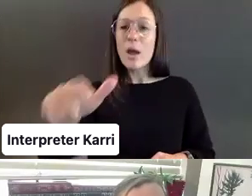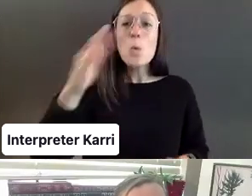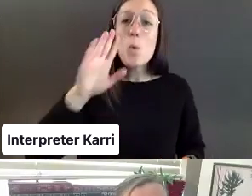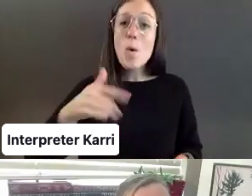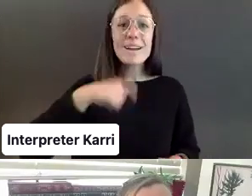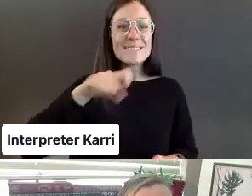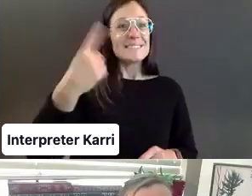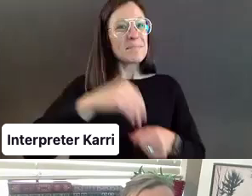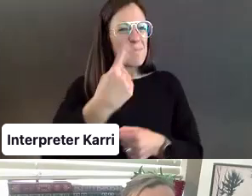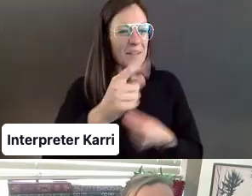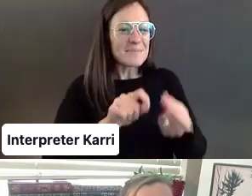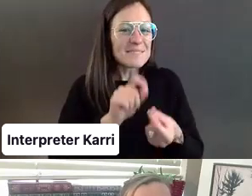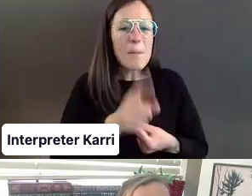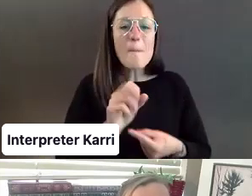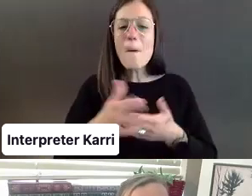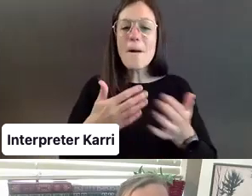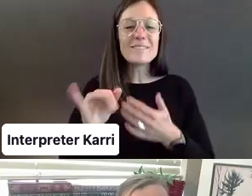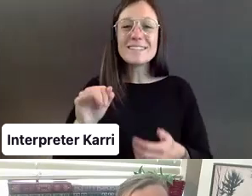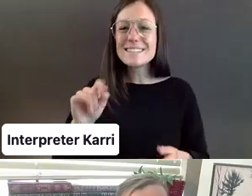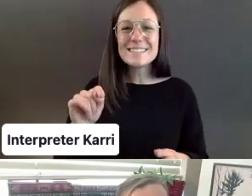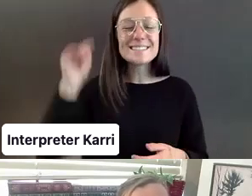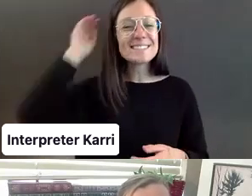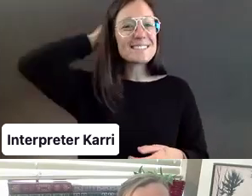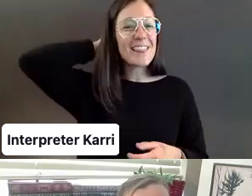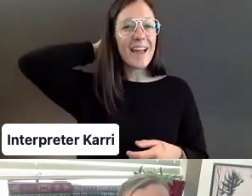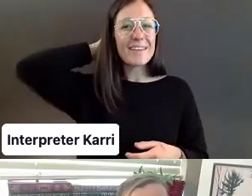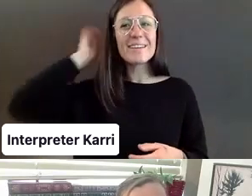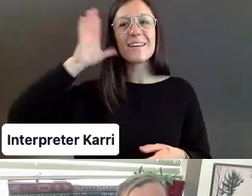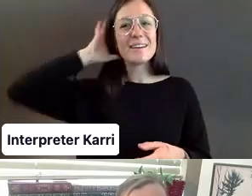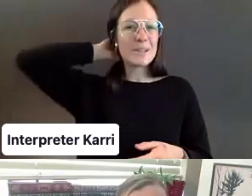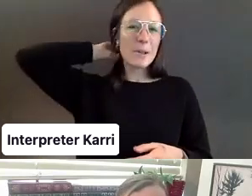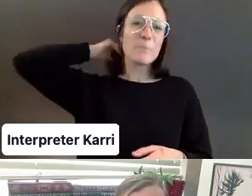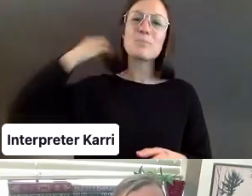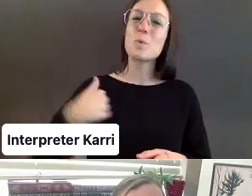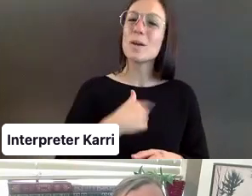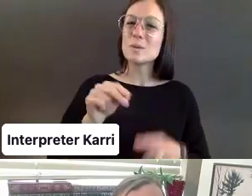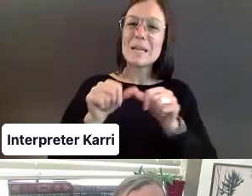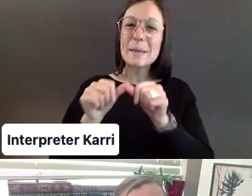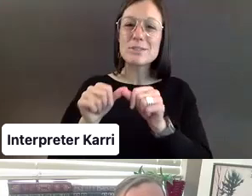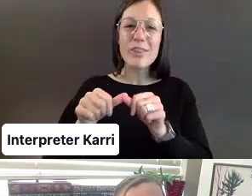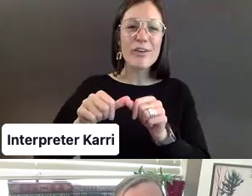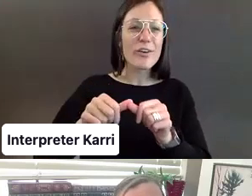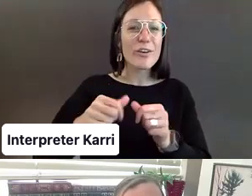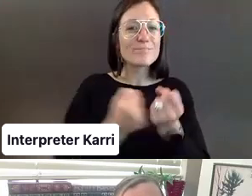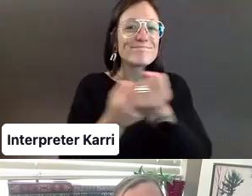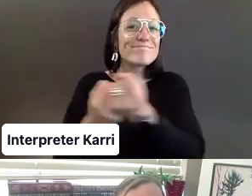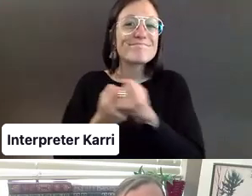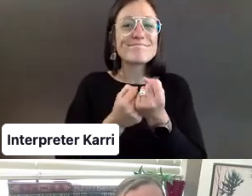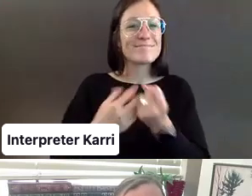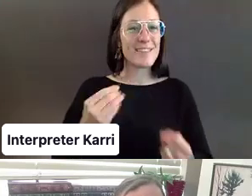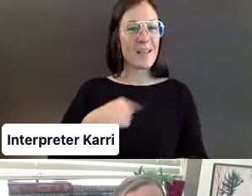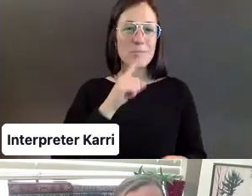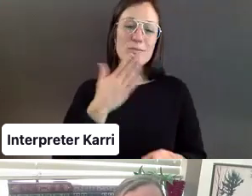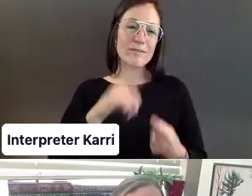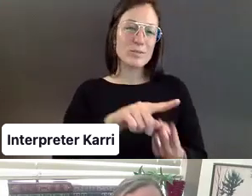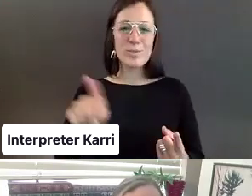that moment, or whatever it is that we do keep each other going. Yeah. And I'm so grateful to all of